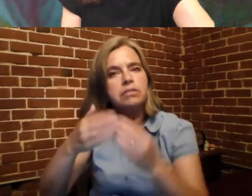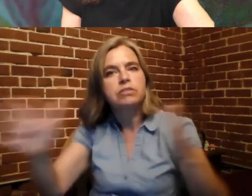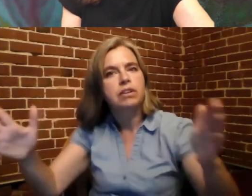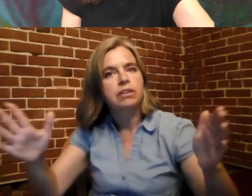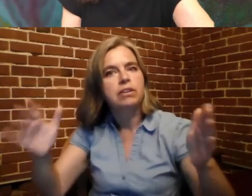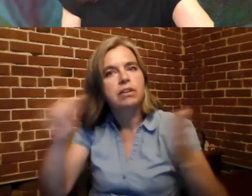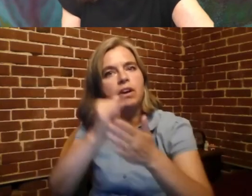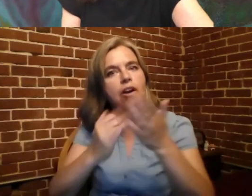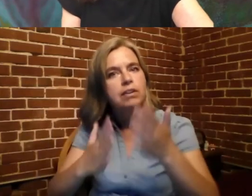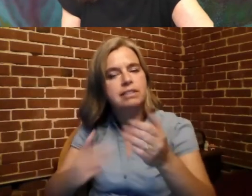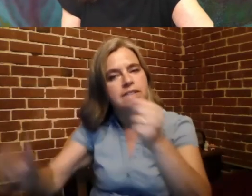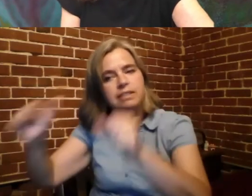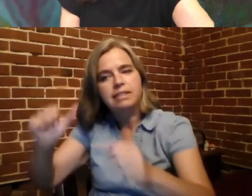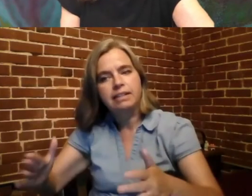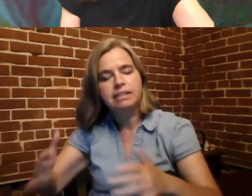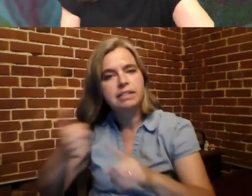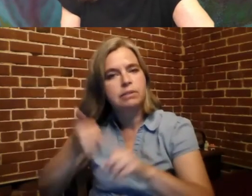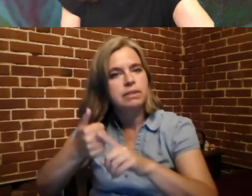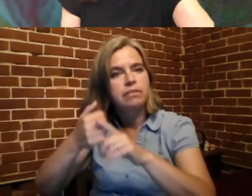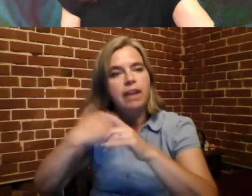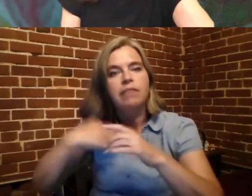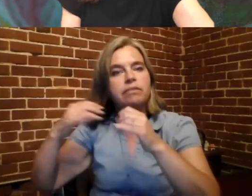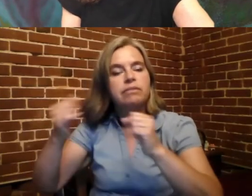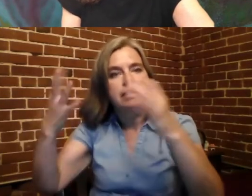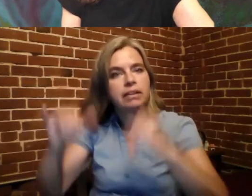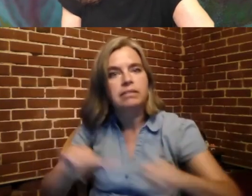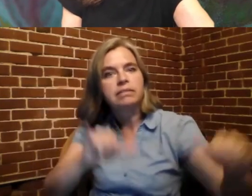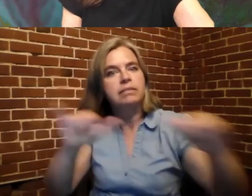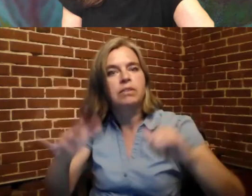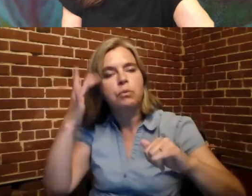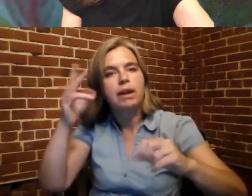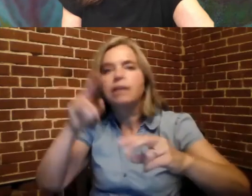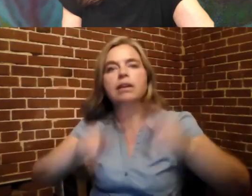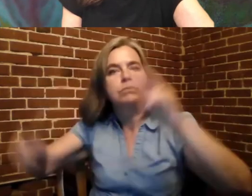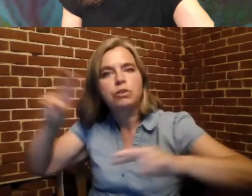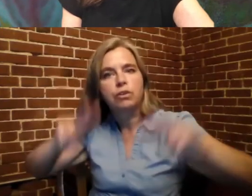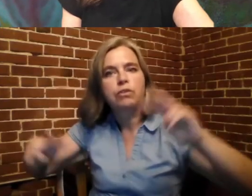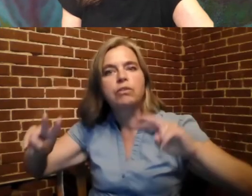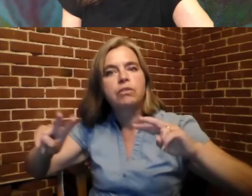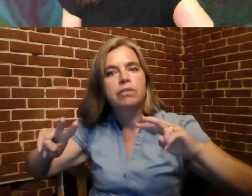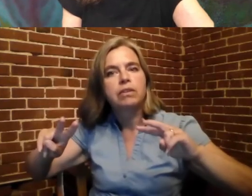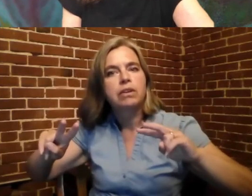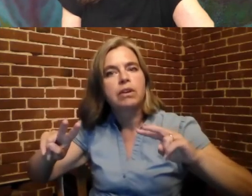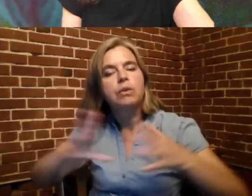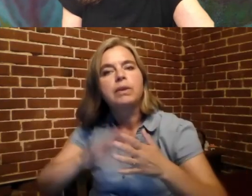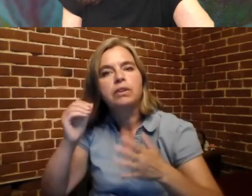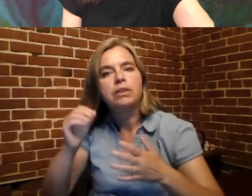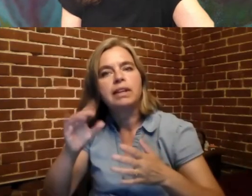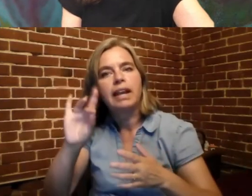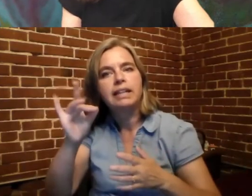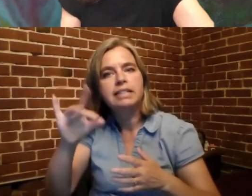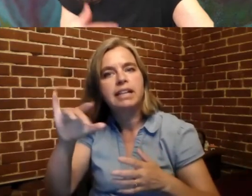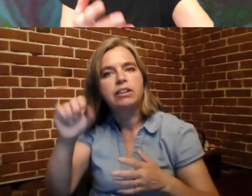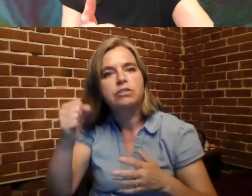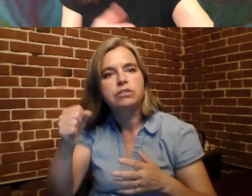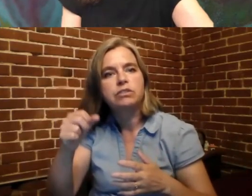lot in common because we observe. And it's fascinating that we've learned so much, like in the 1800s from, I think it was Hubert and